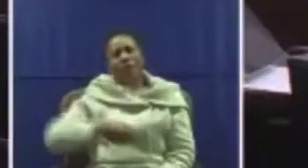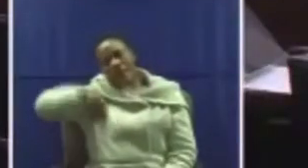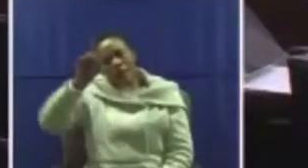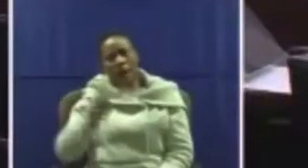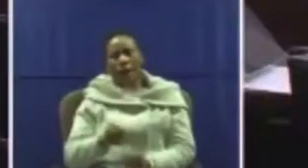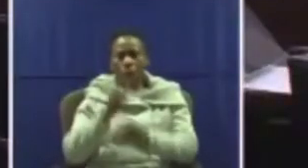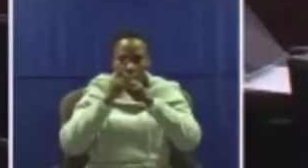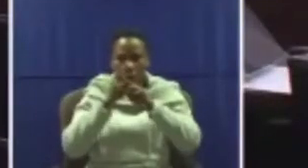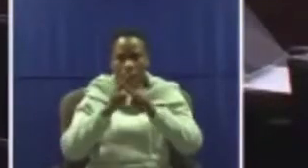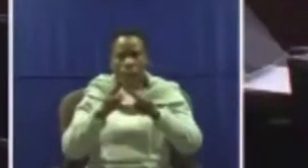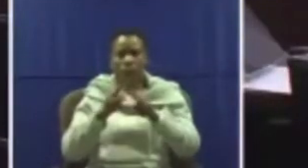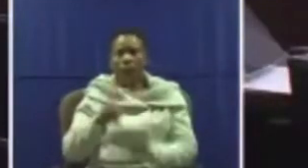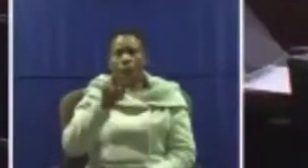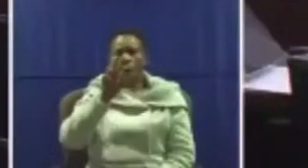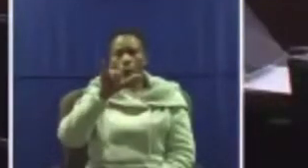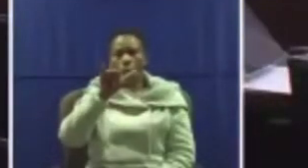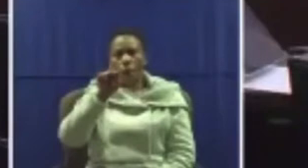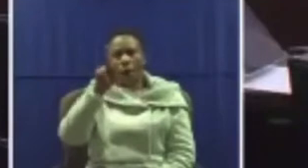Yako. Out.